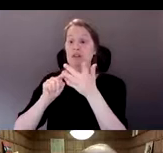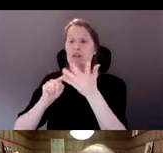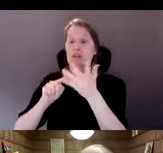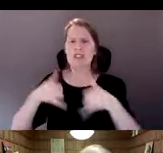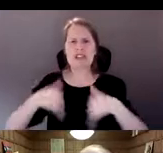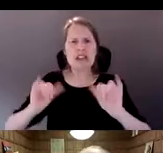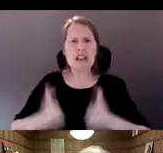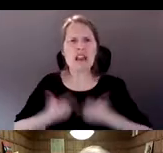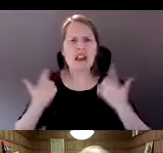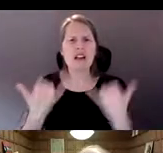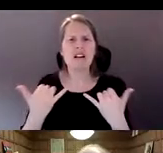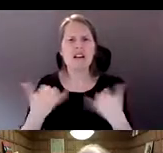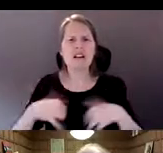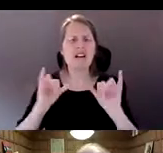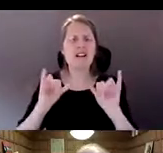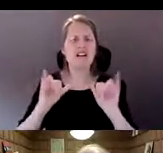slide.